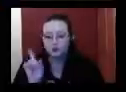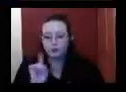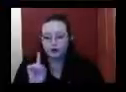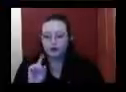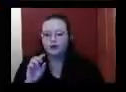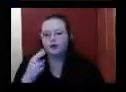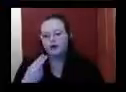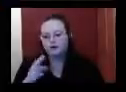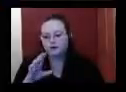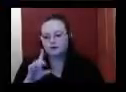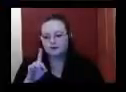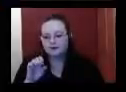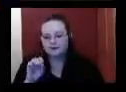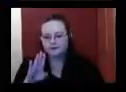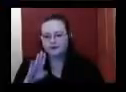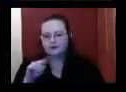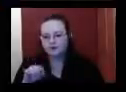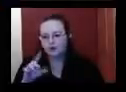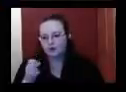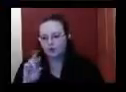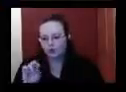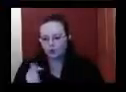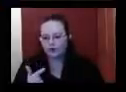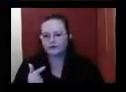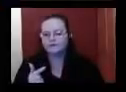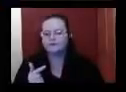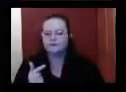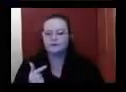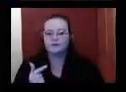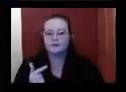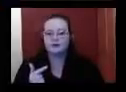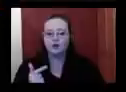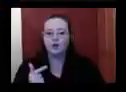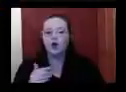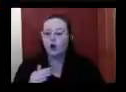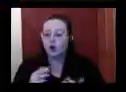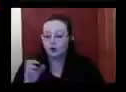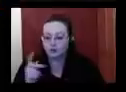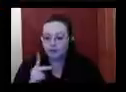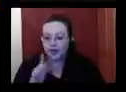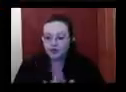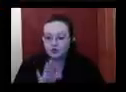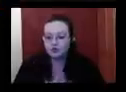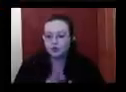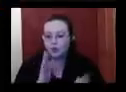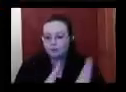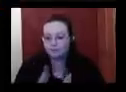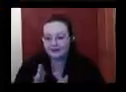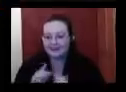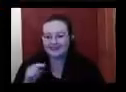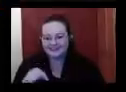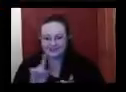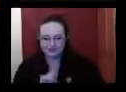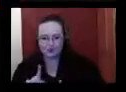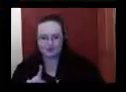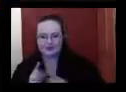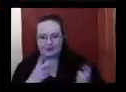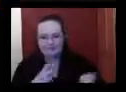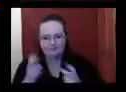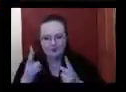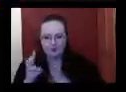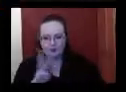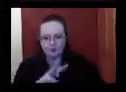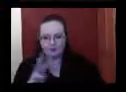Board website. Our updated return to school plan will be posted this week. We'll continue to work